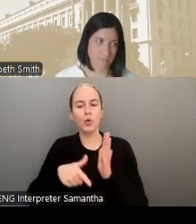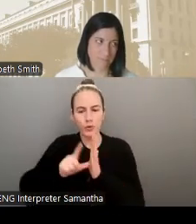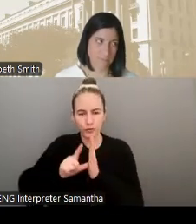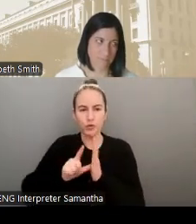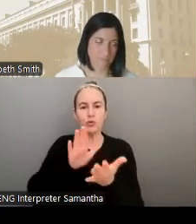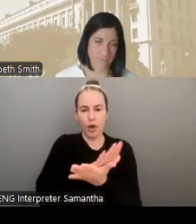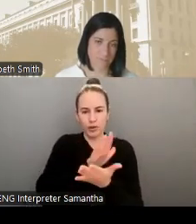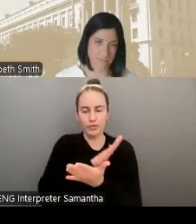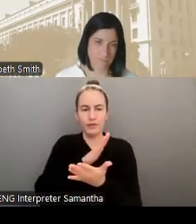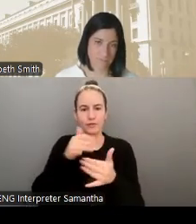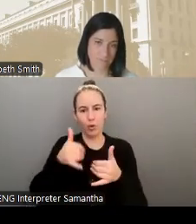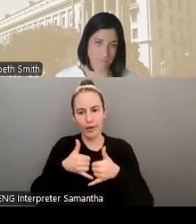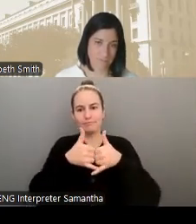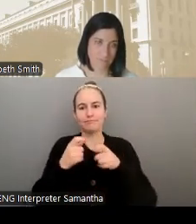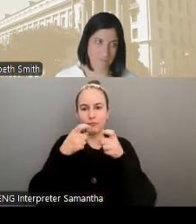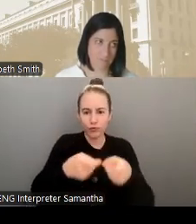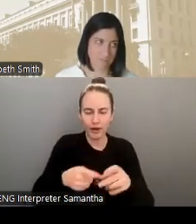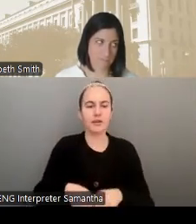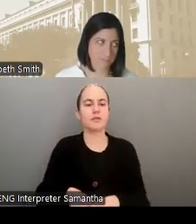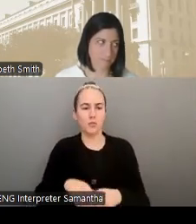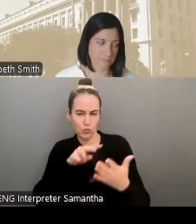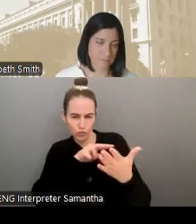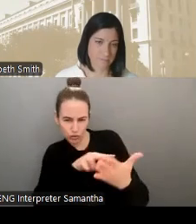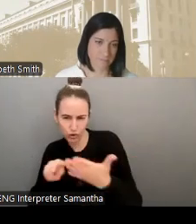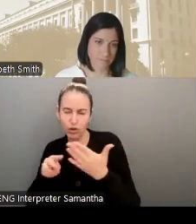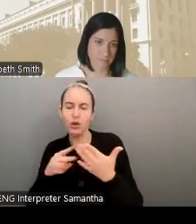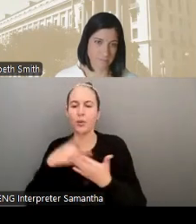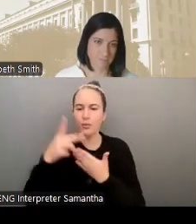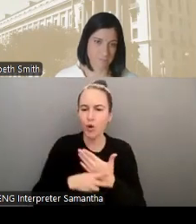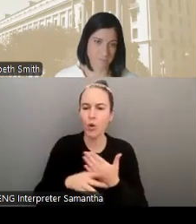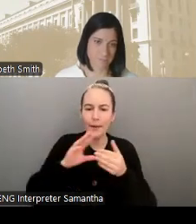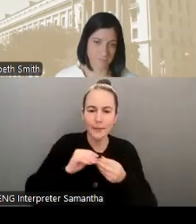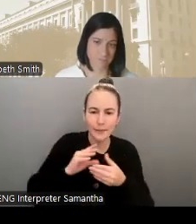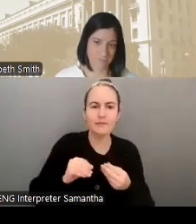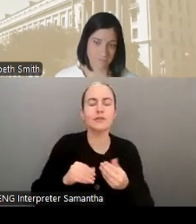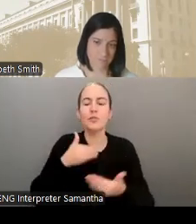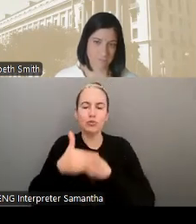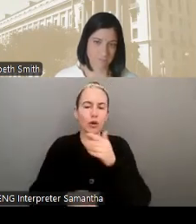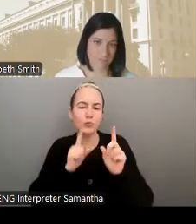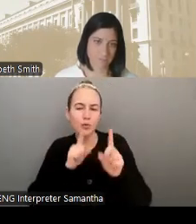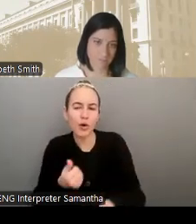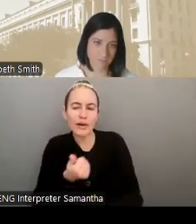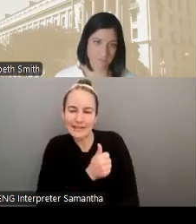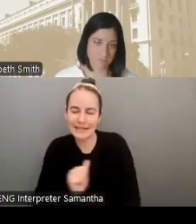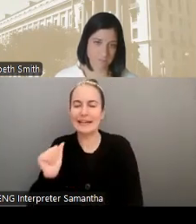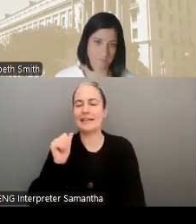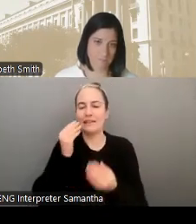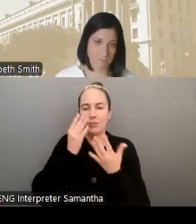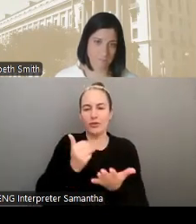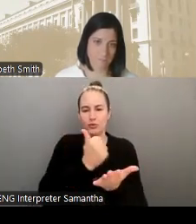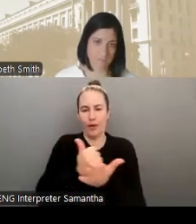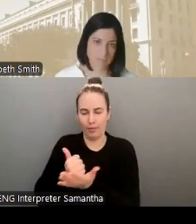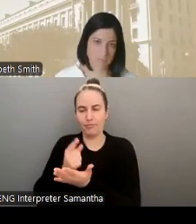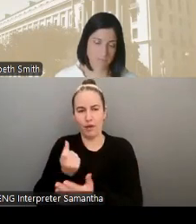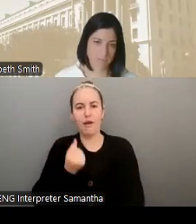the program narratives, the progress reports, anything that'll help the audit team gain an understanding of the program,